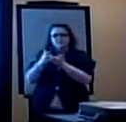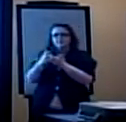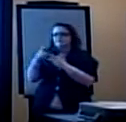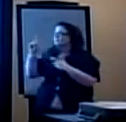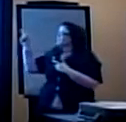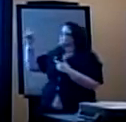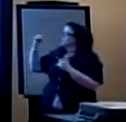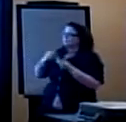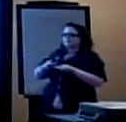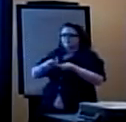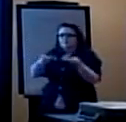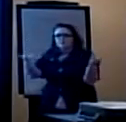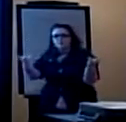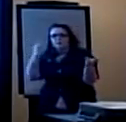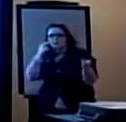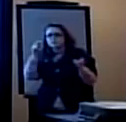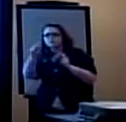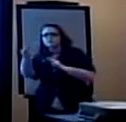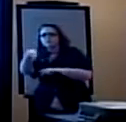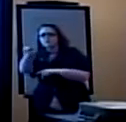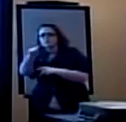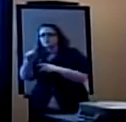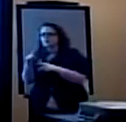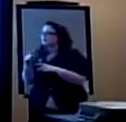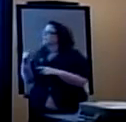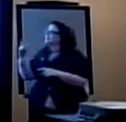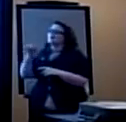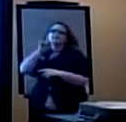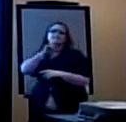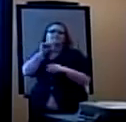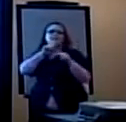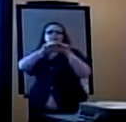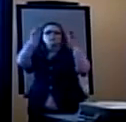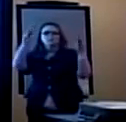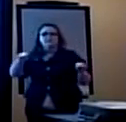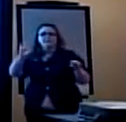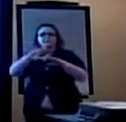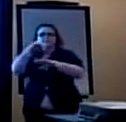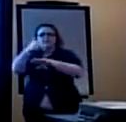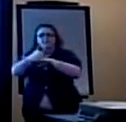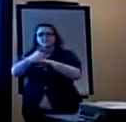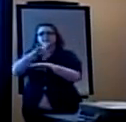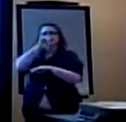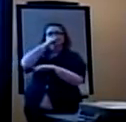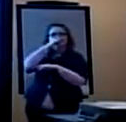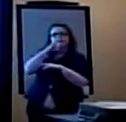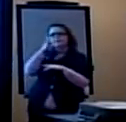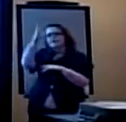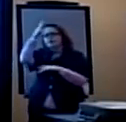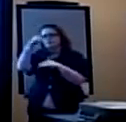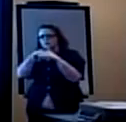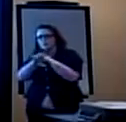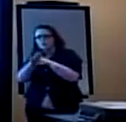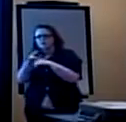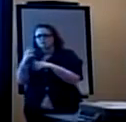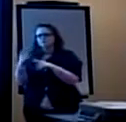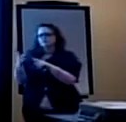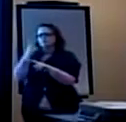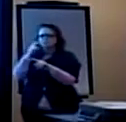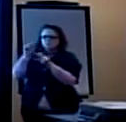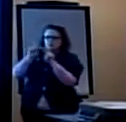observe them in the actual environment using the museum, we set up a fake museum and had children and their parents using it, and we watched what works, what